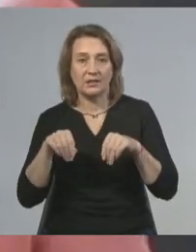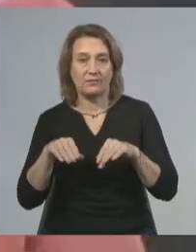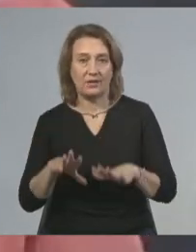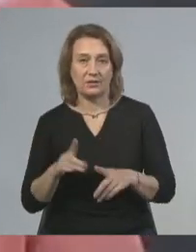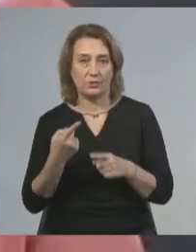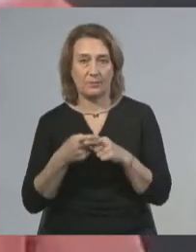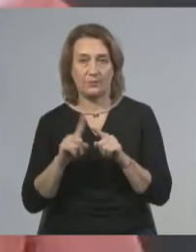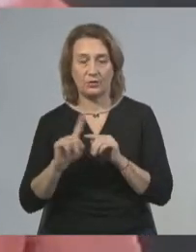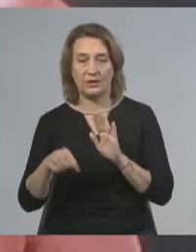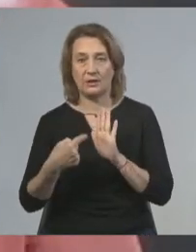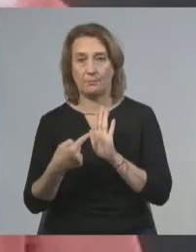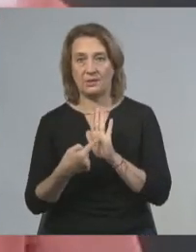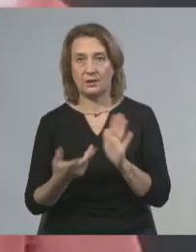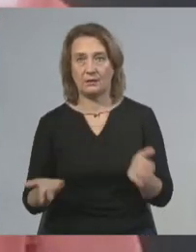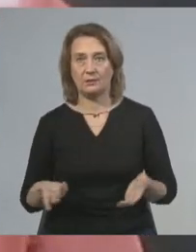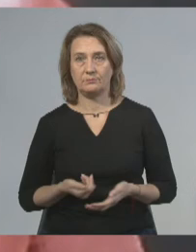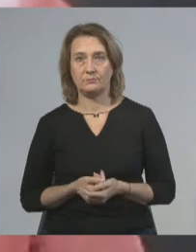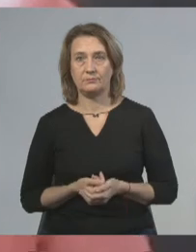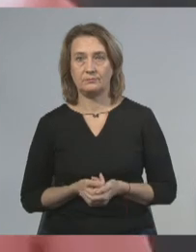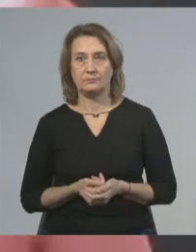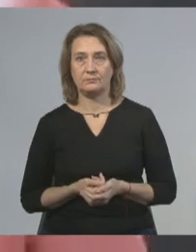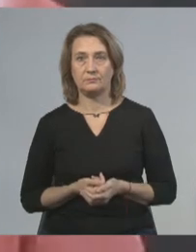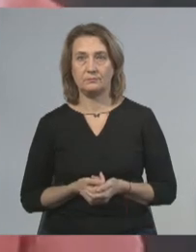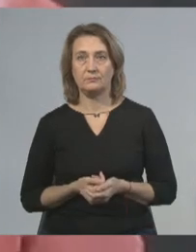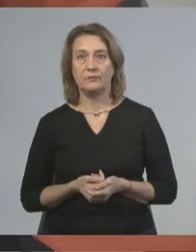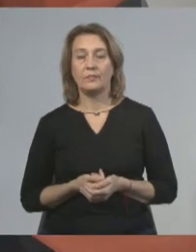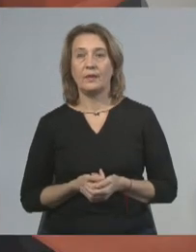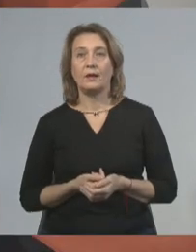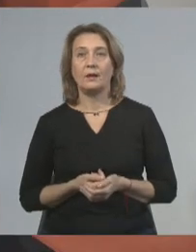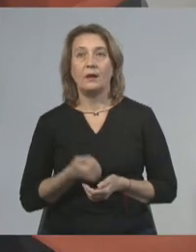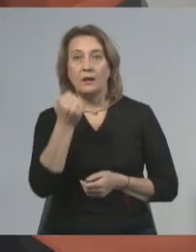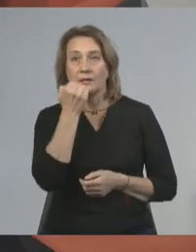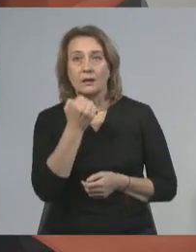attack to tackle this issue with the elections